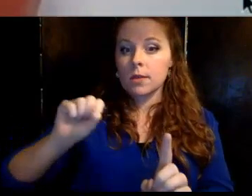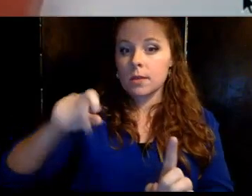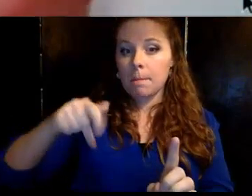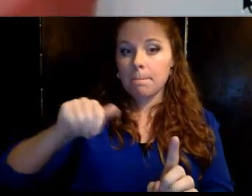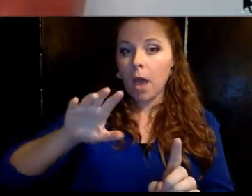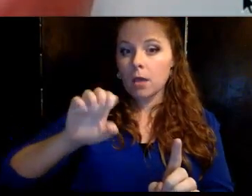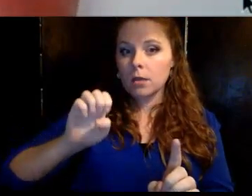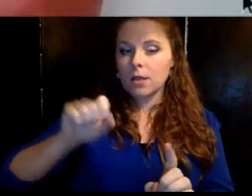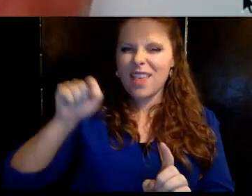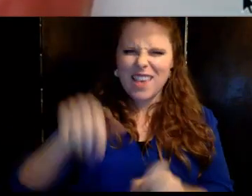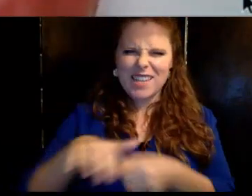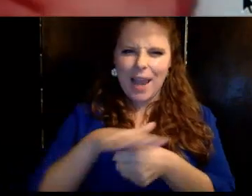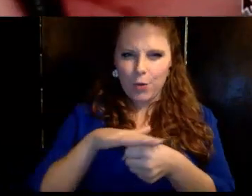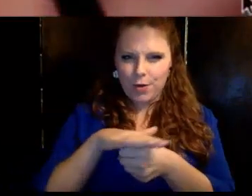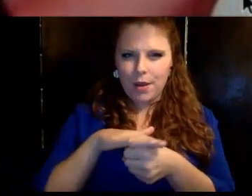the area